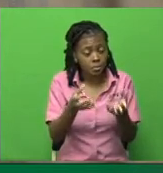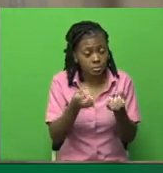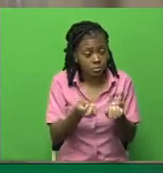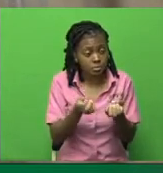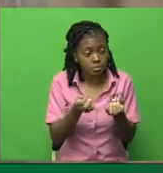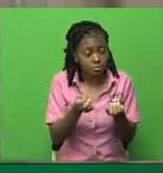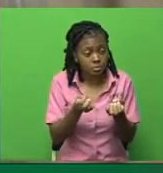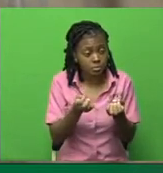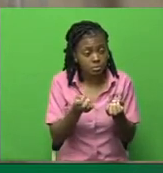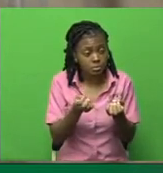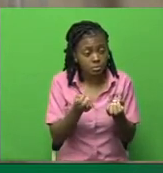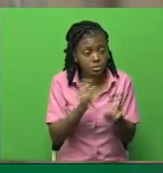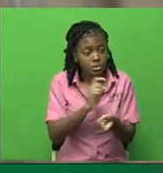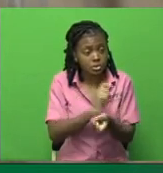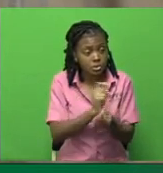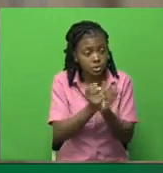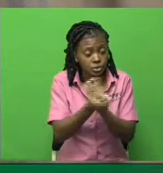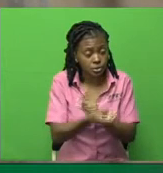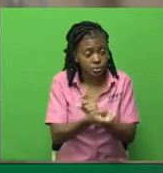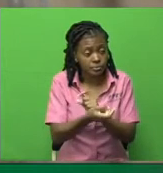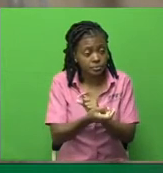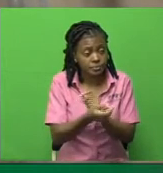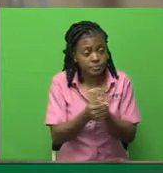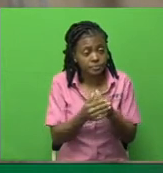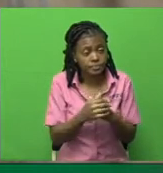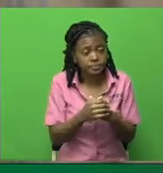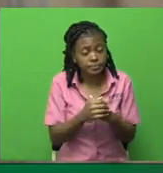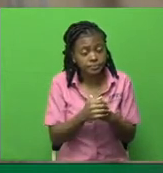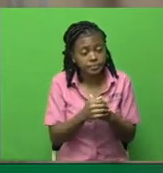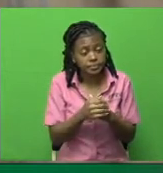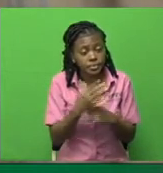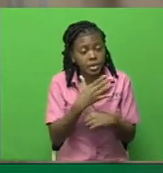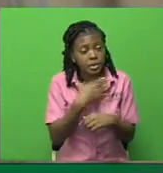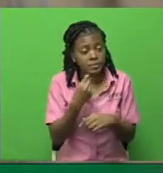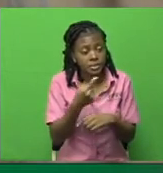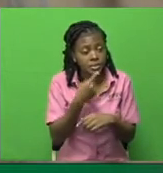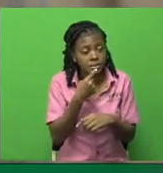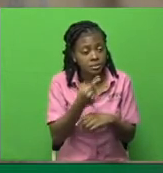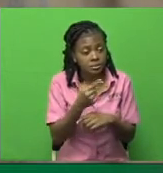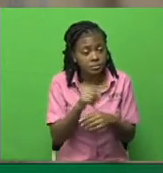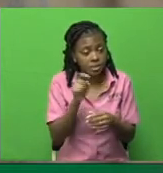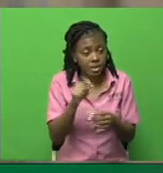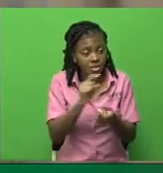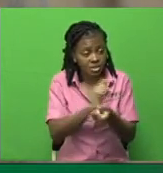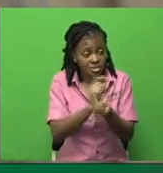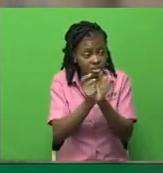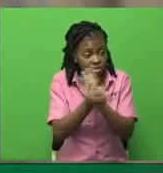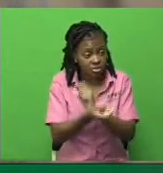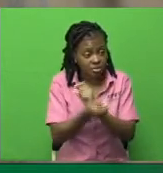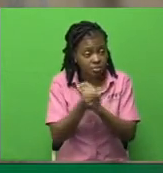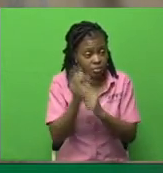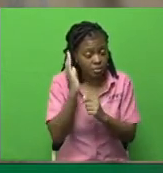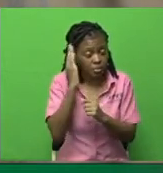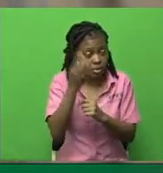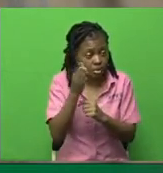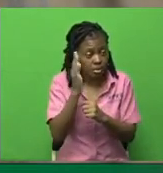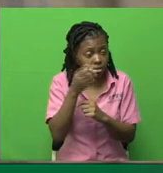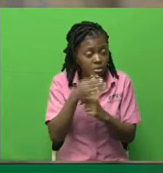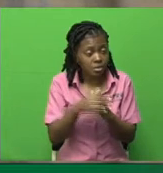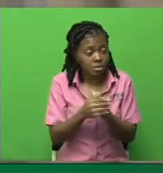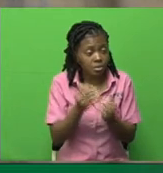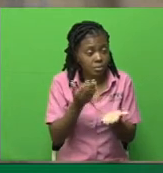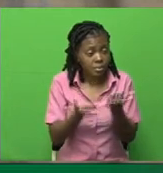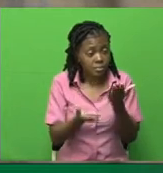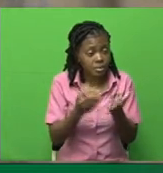level also says this change will increase the proportion of household consumption priced